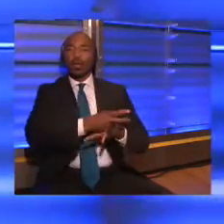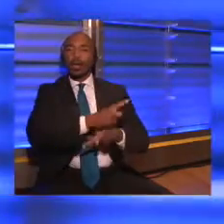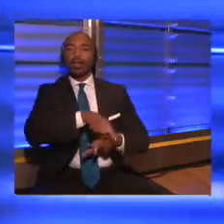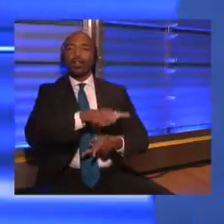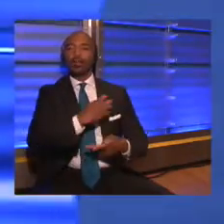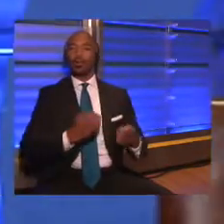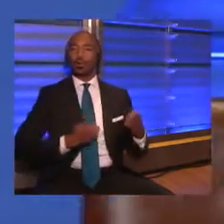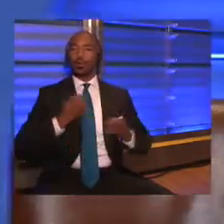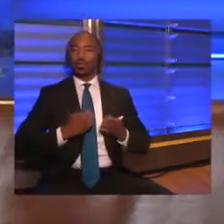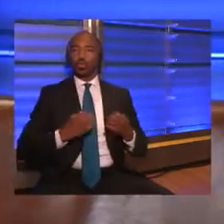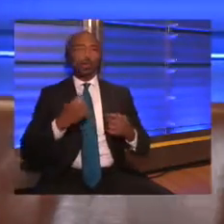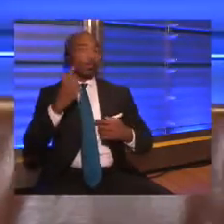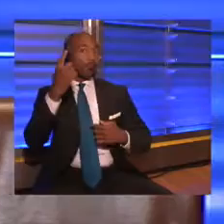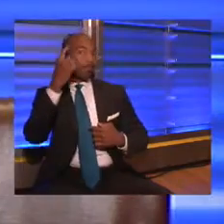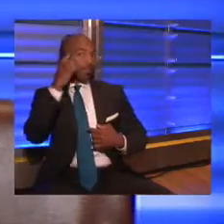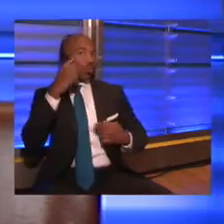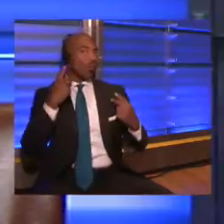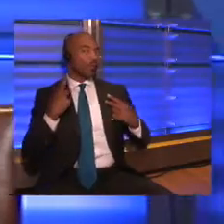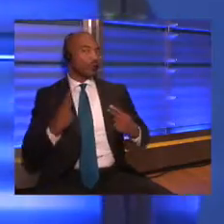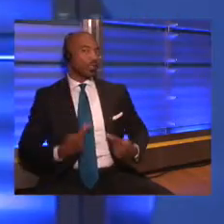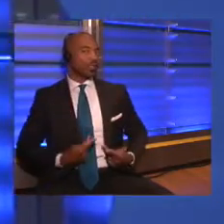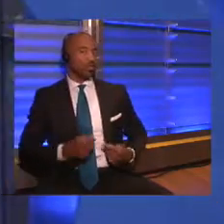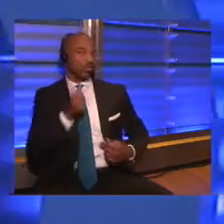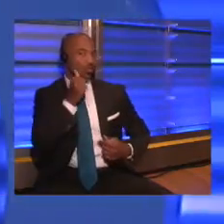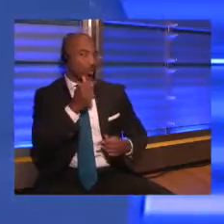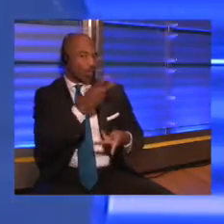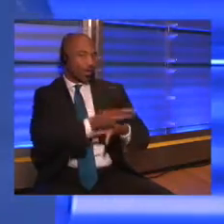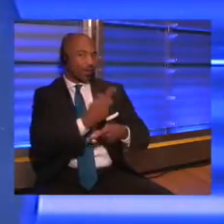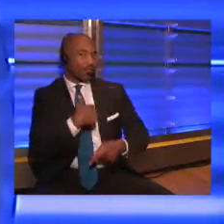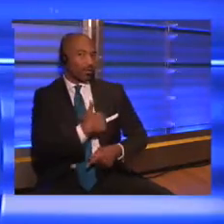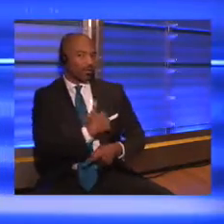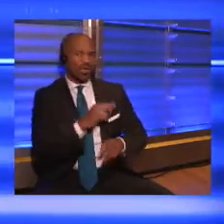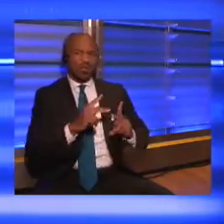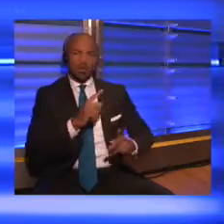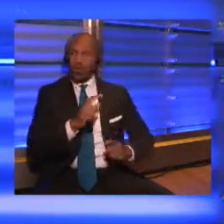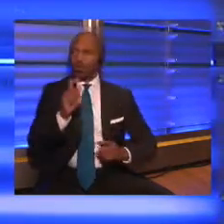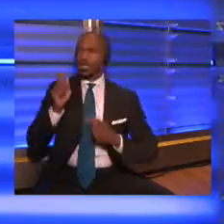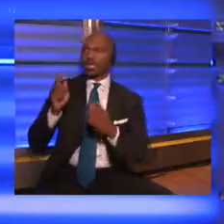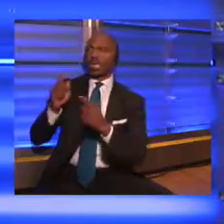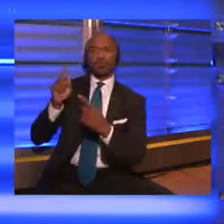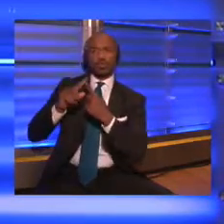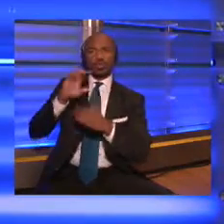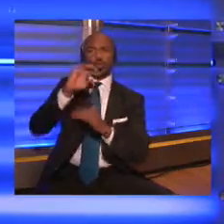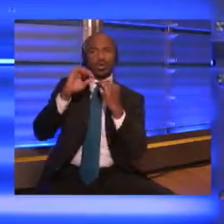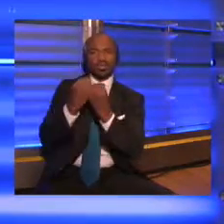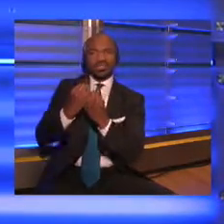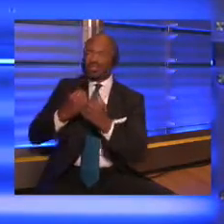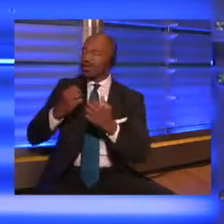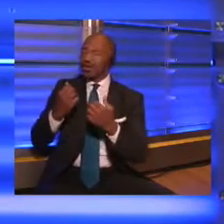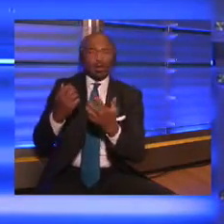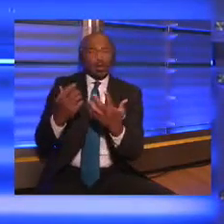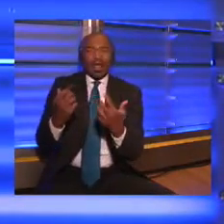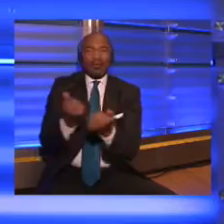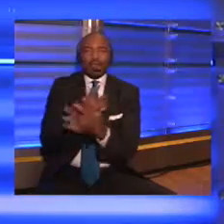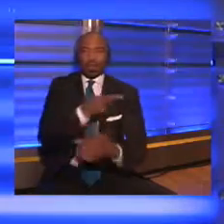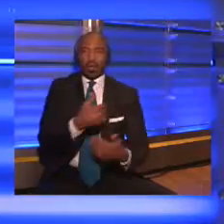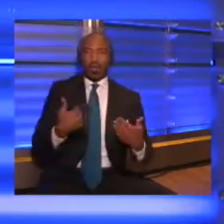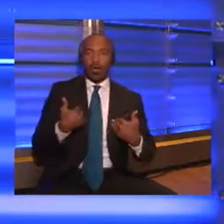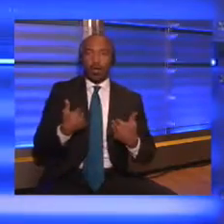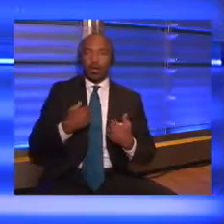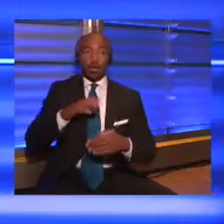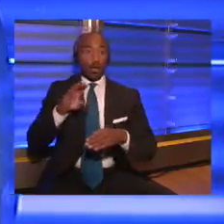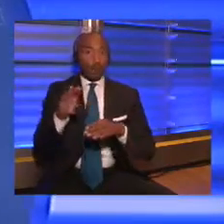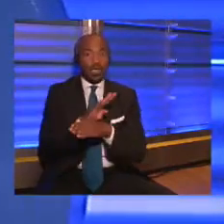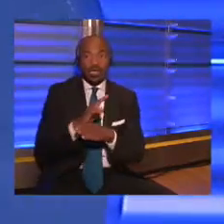or physical standpoint. People give us everything they have. They build our business and our brands. We have